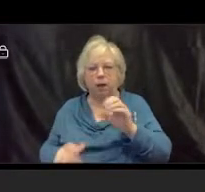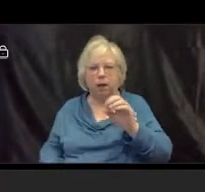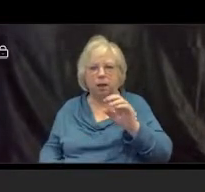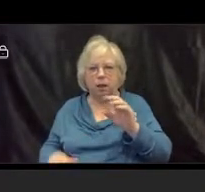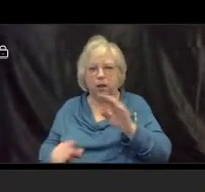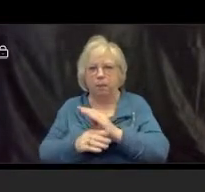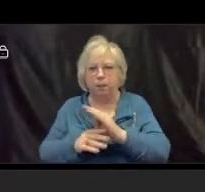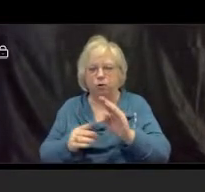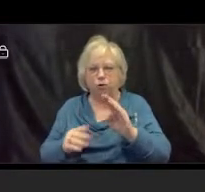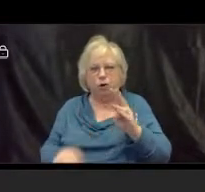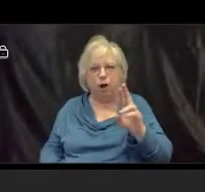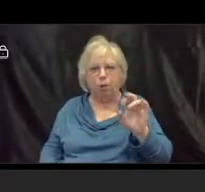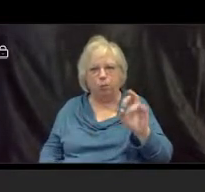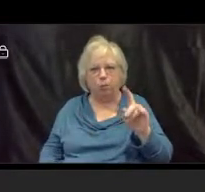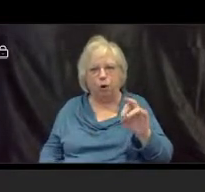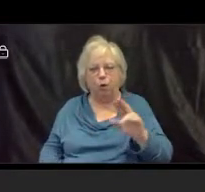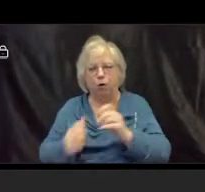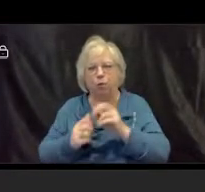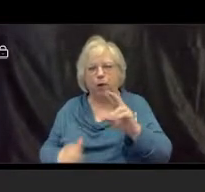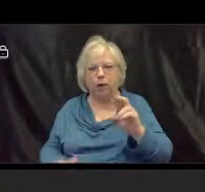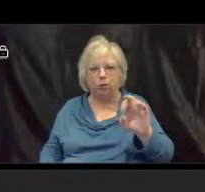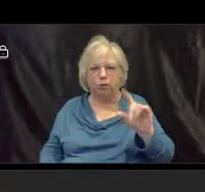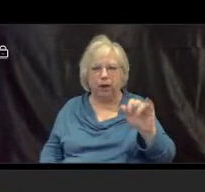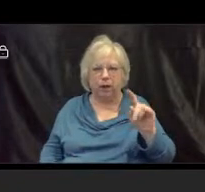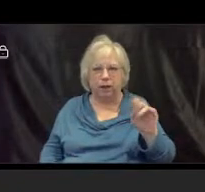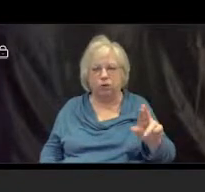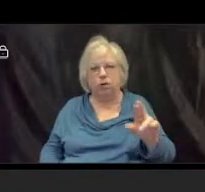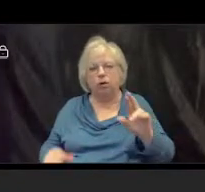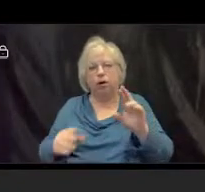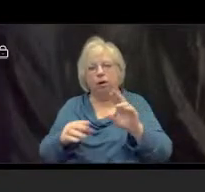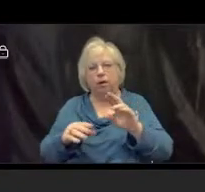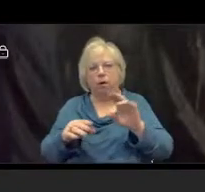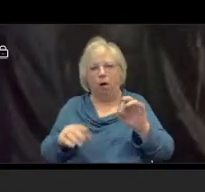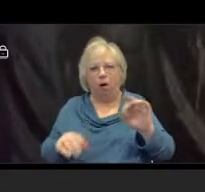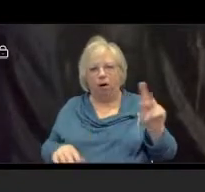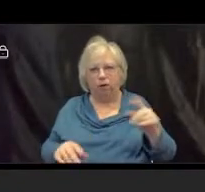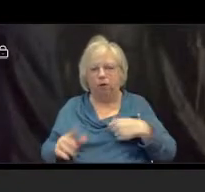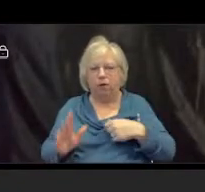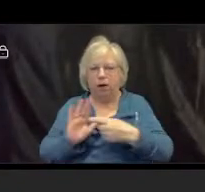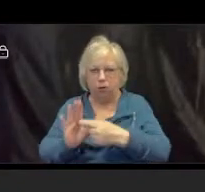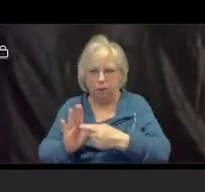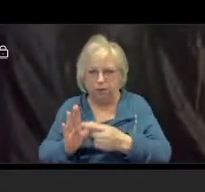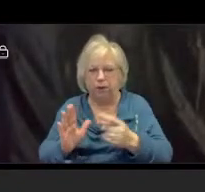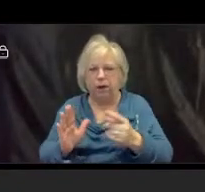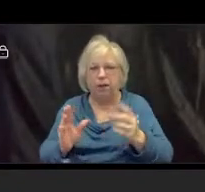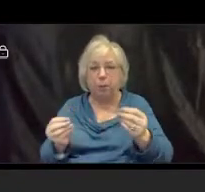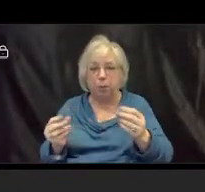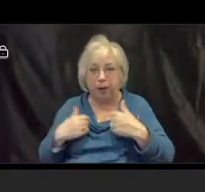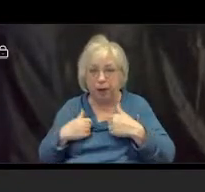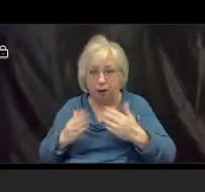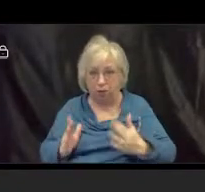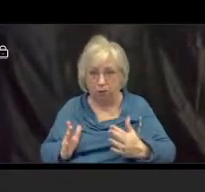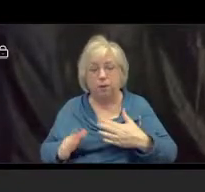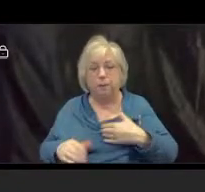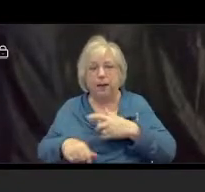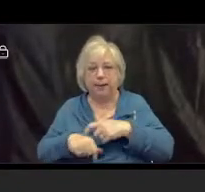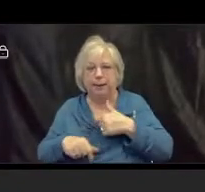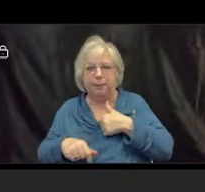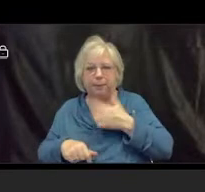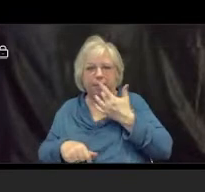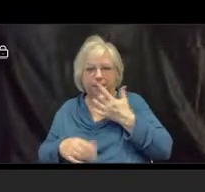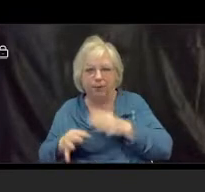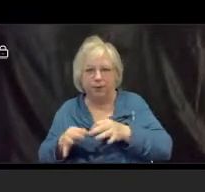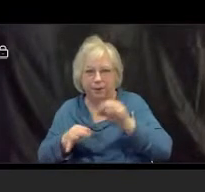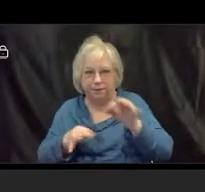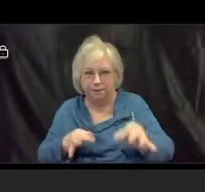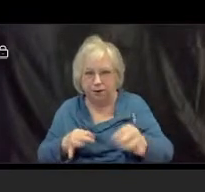with Realty Arkansas Commercial, and I represent the owner of the property. And I would like to defer my time till after we